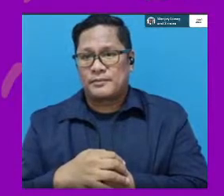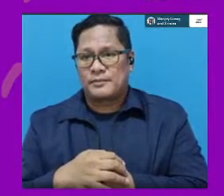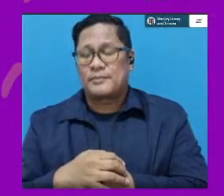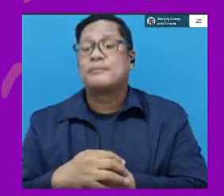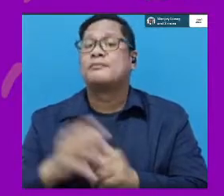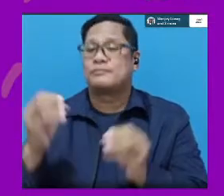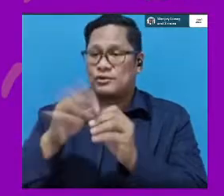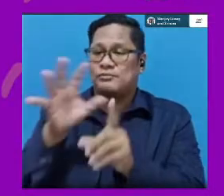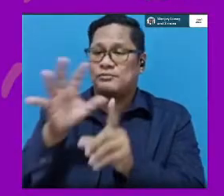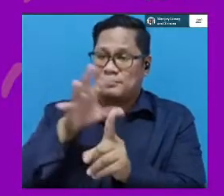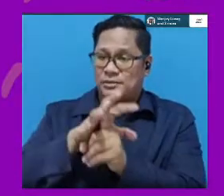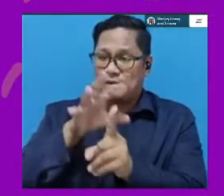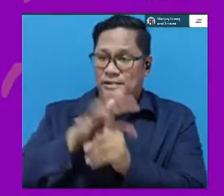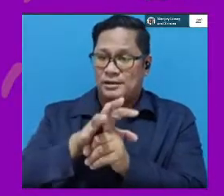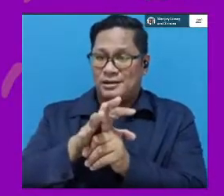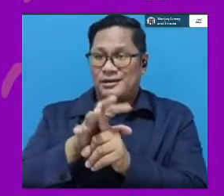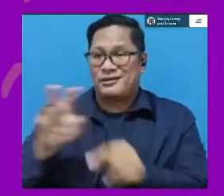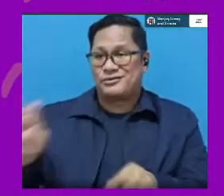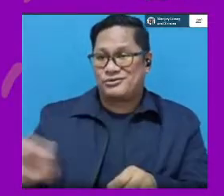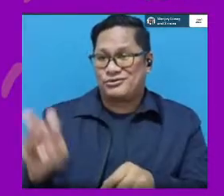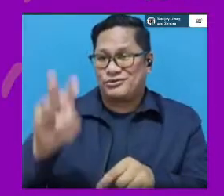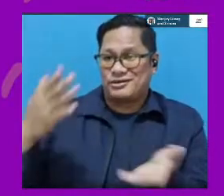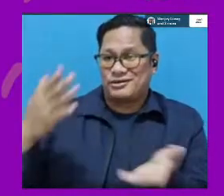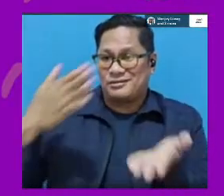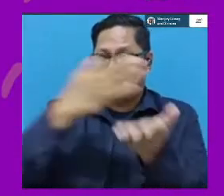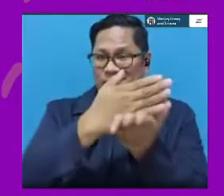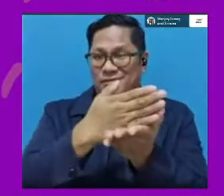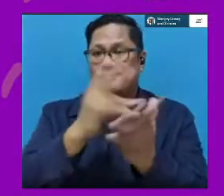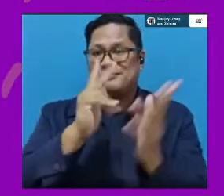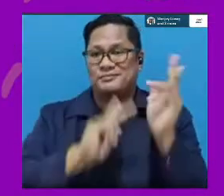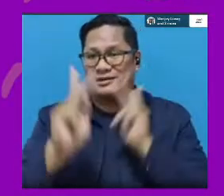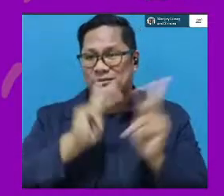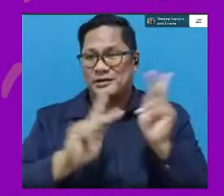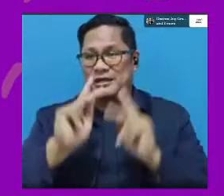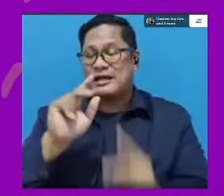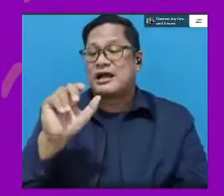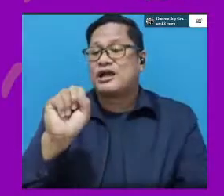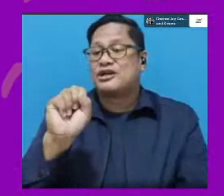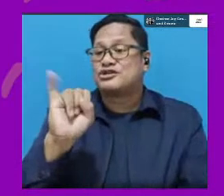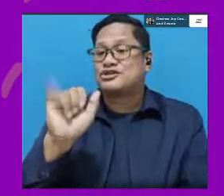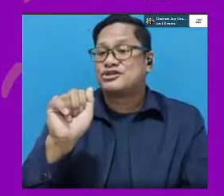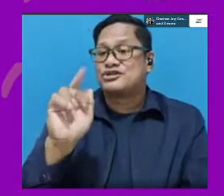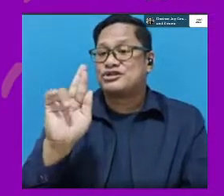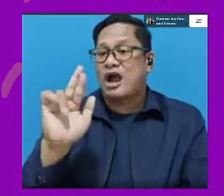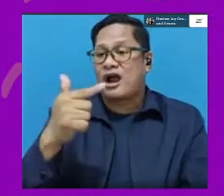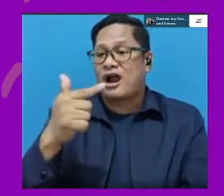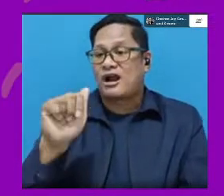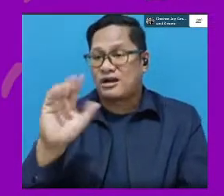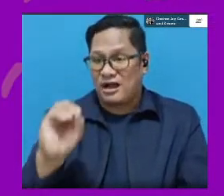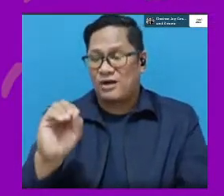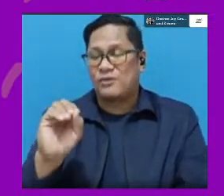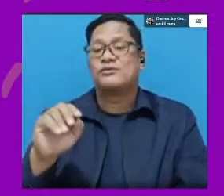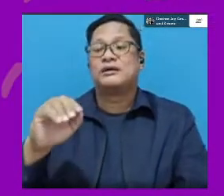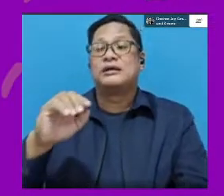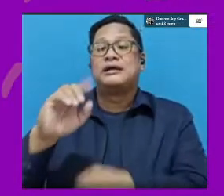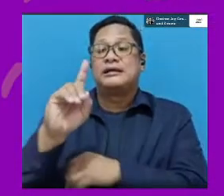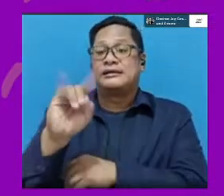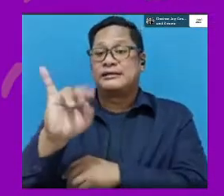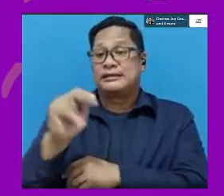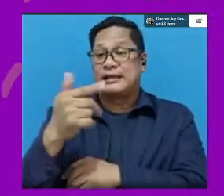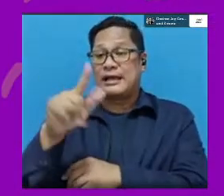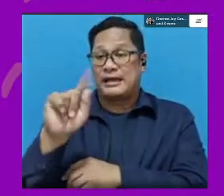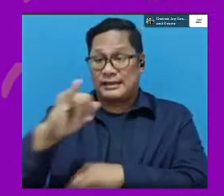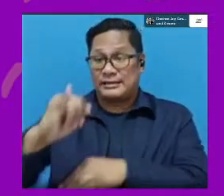popular tourist destination, Siargao Islands. So Dinagat Island is in the